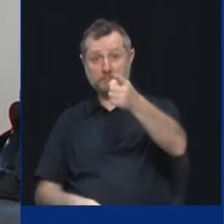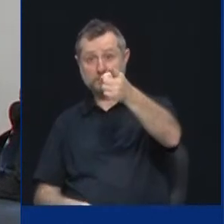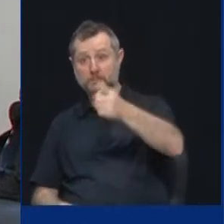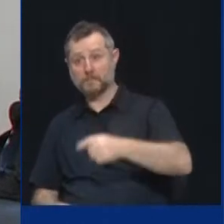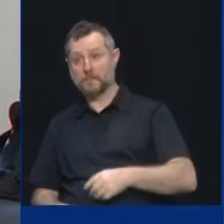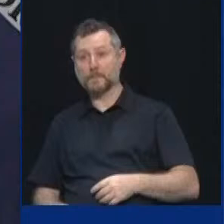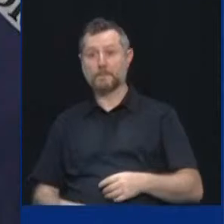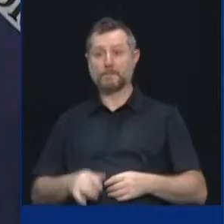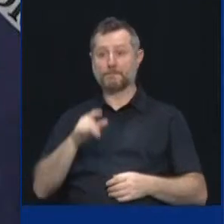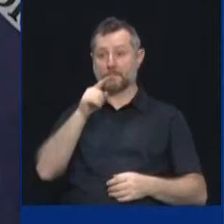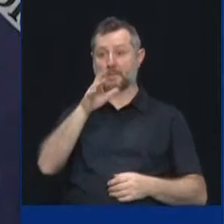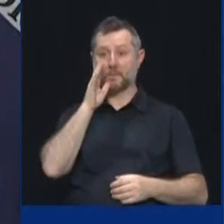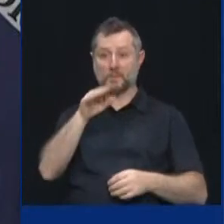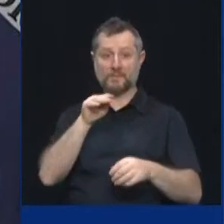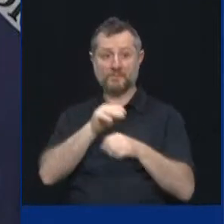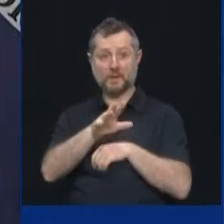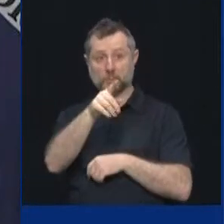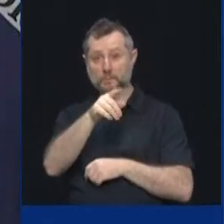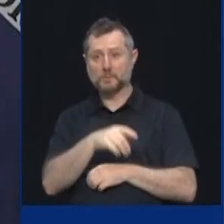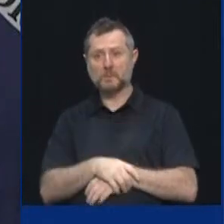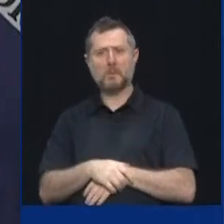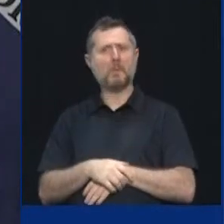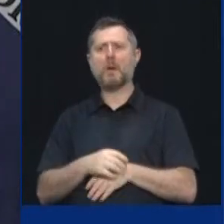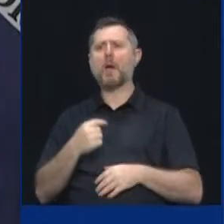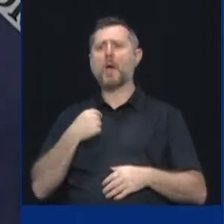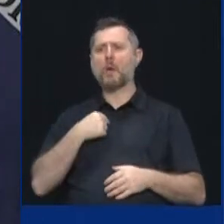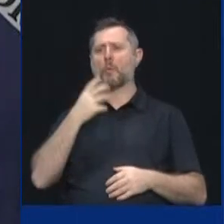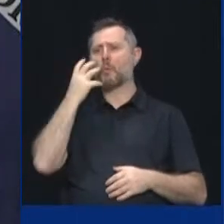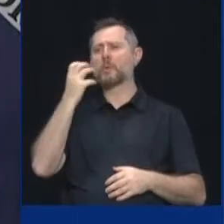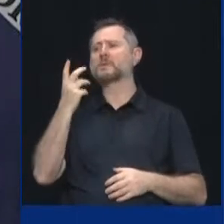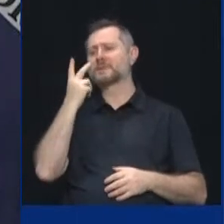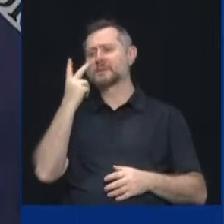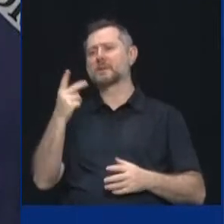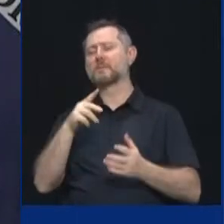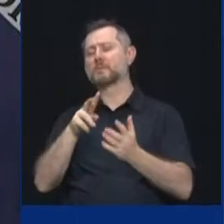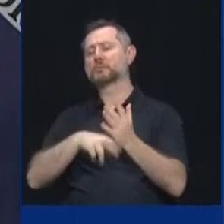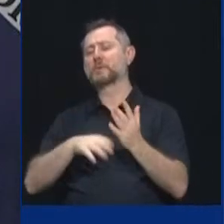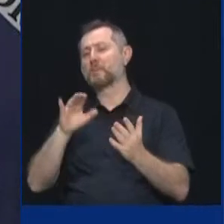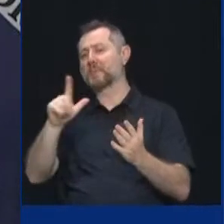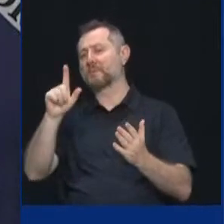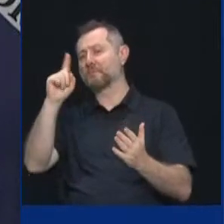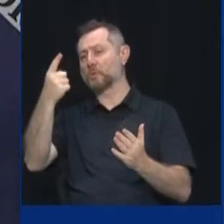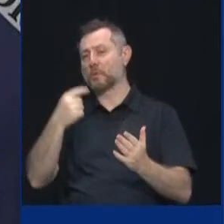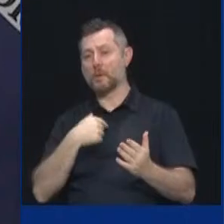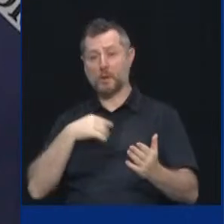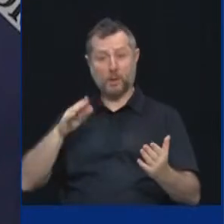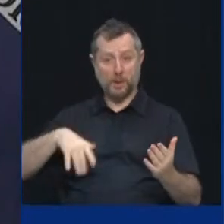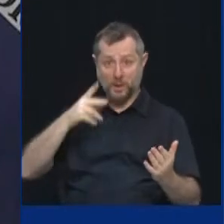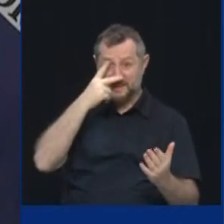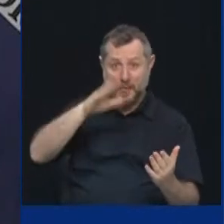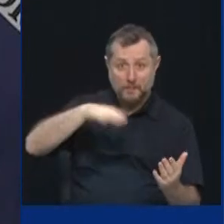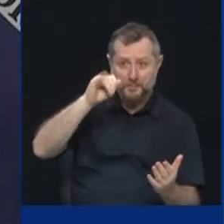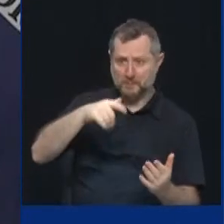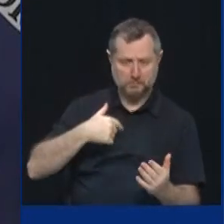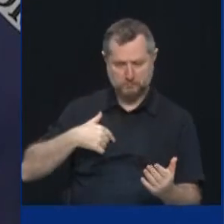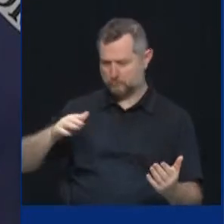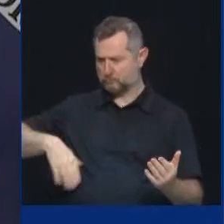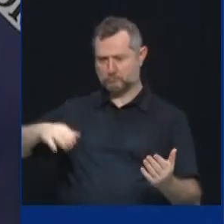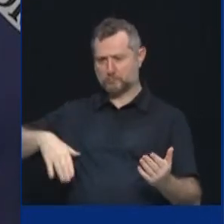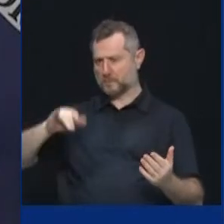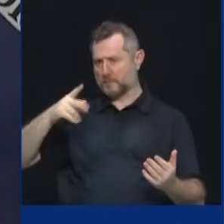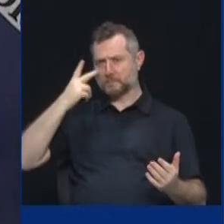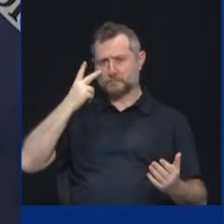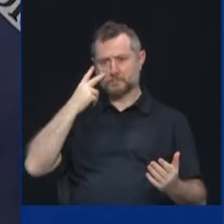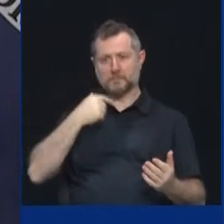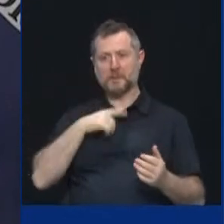these type of allegations? Well, we'd have to see the bill, and then we take it from there. You haven't seen the bill? No, because a bill has to be